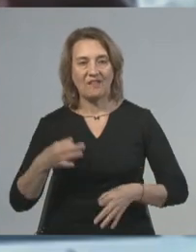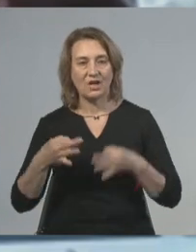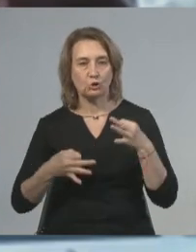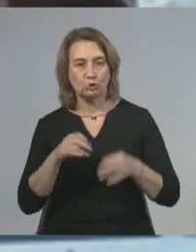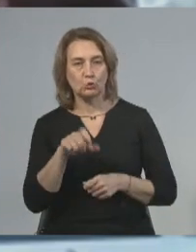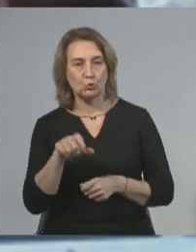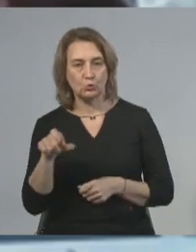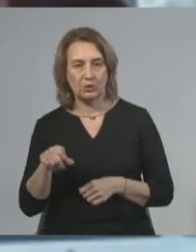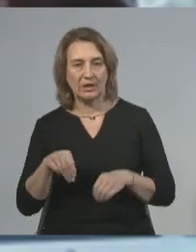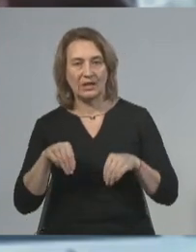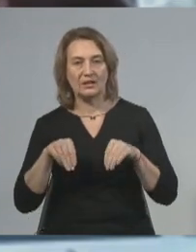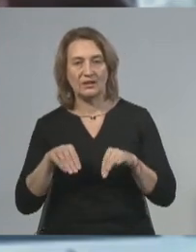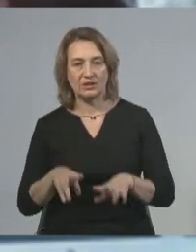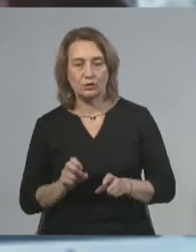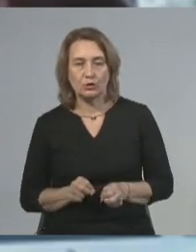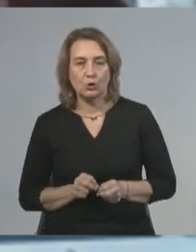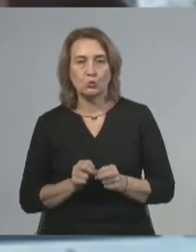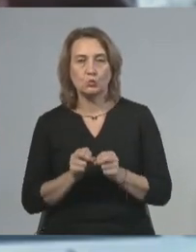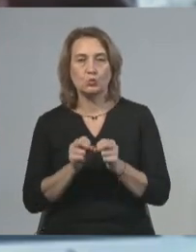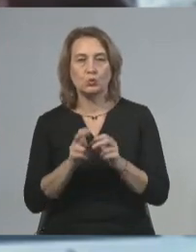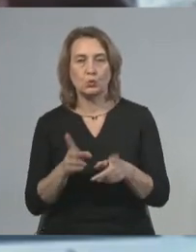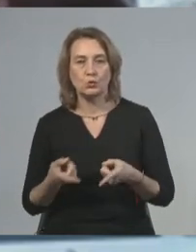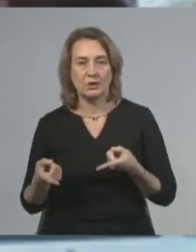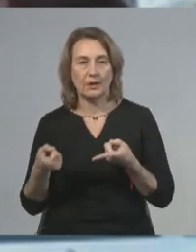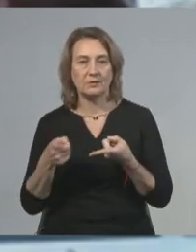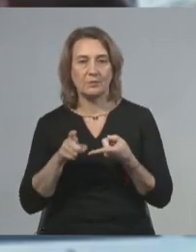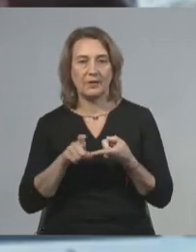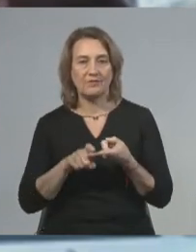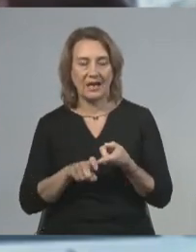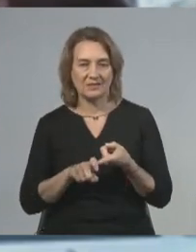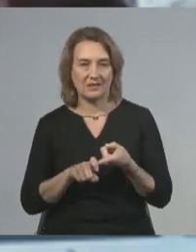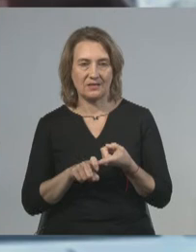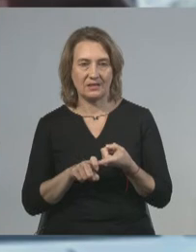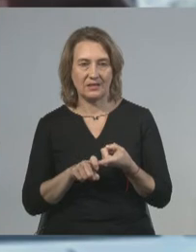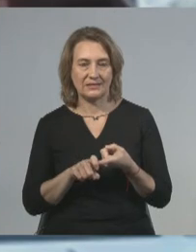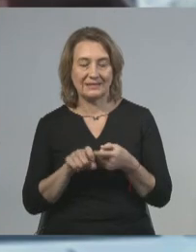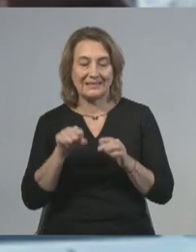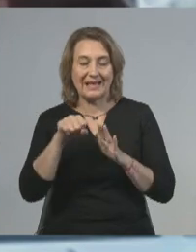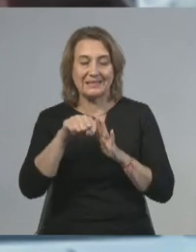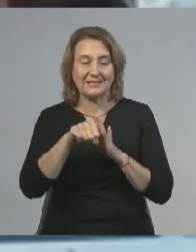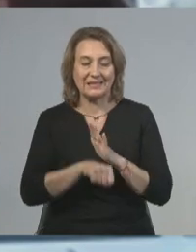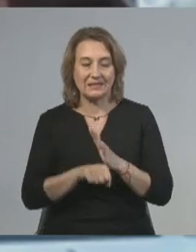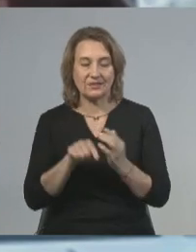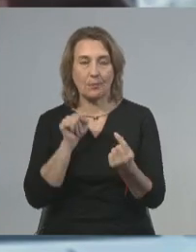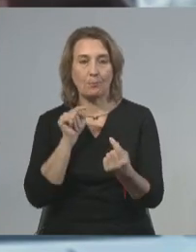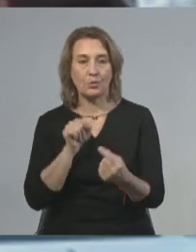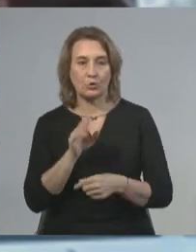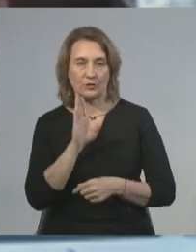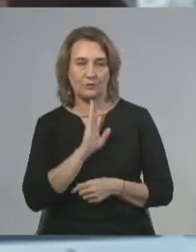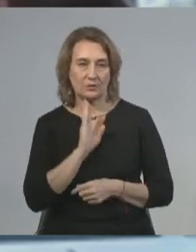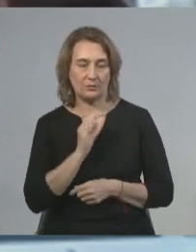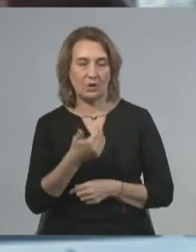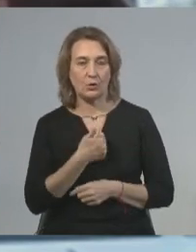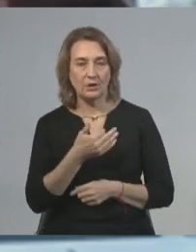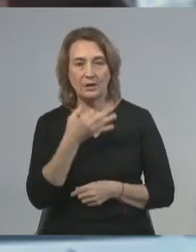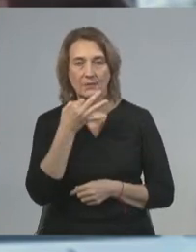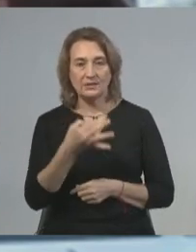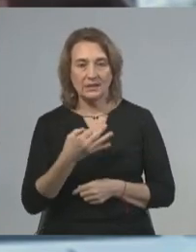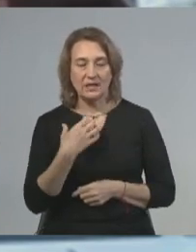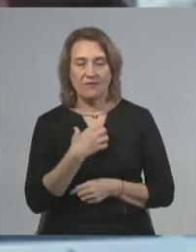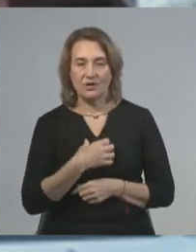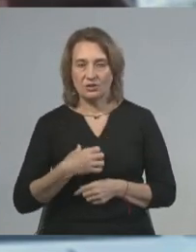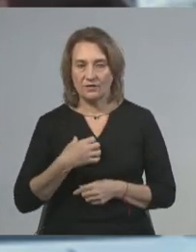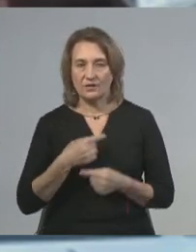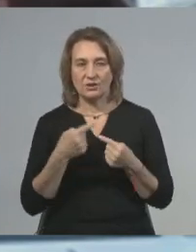plan uh i would say that one of the also the most important things that happened in croatia regarding this